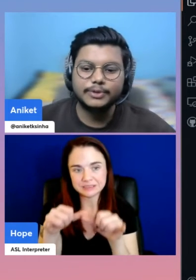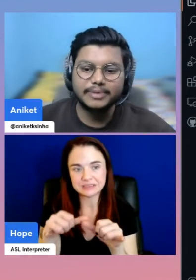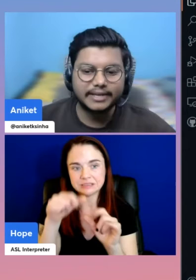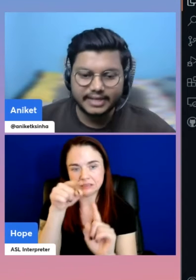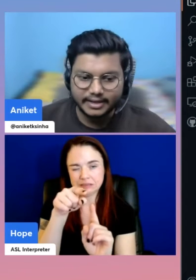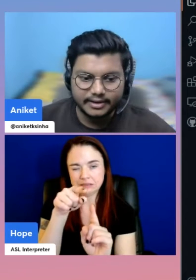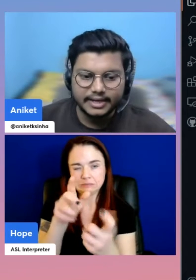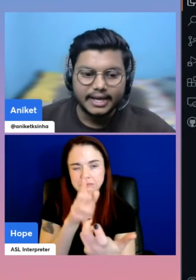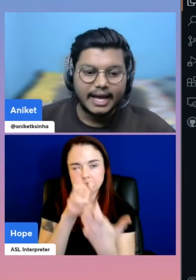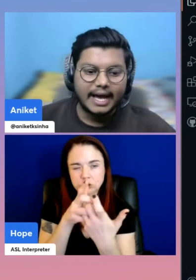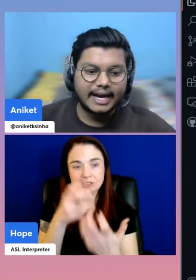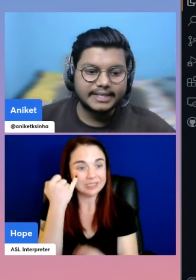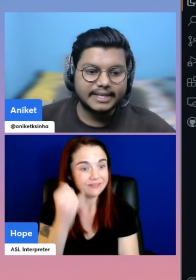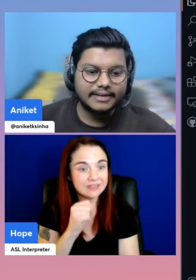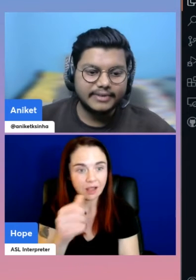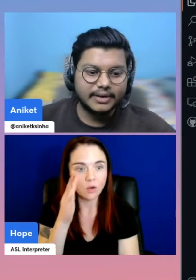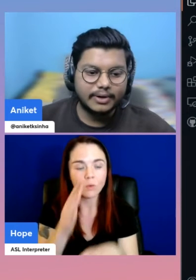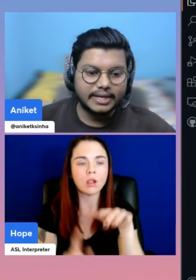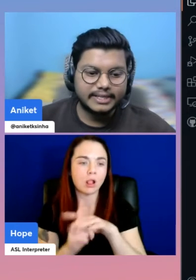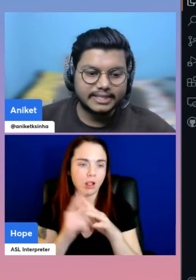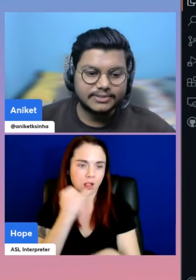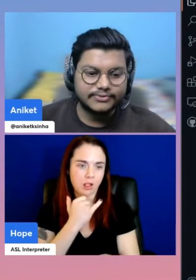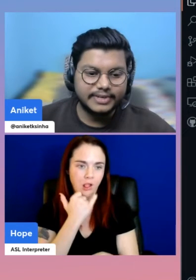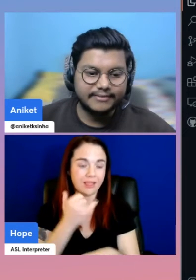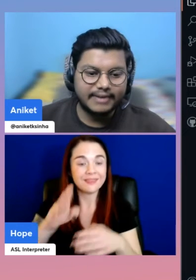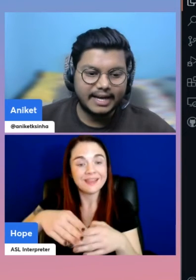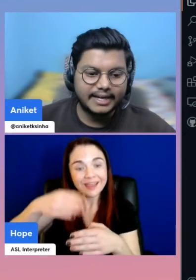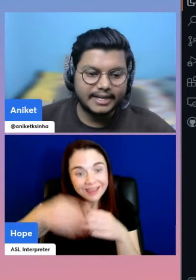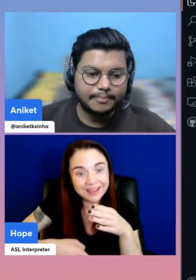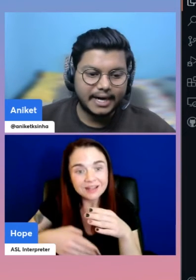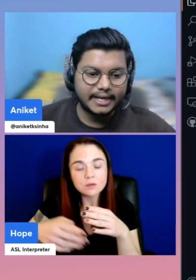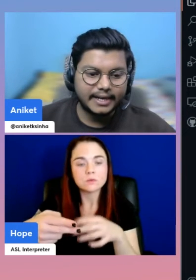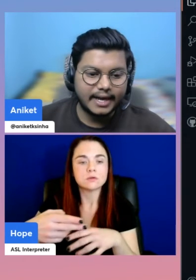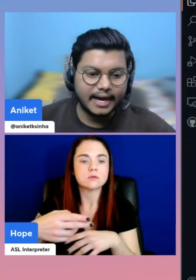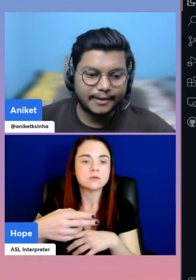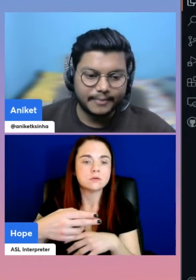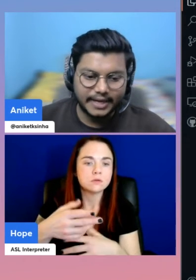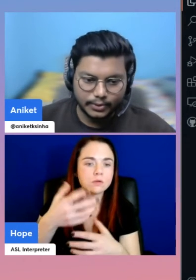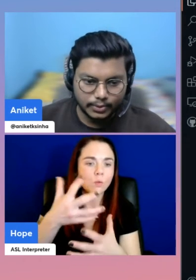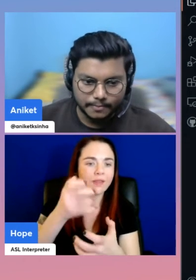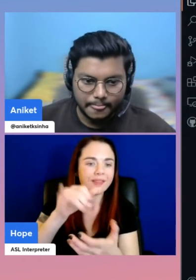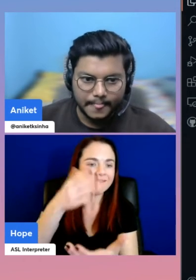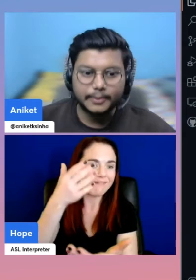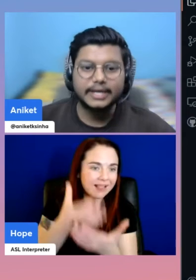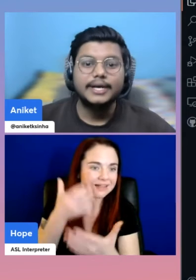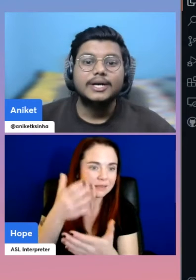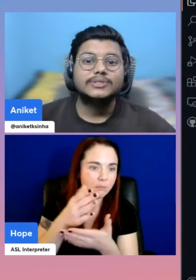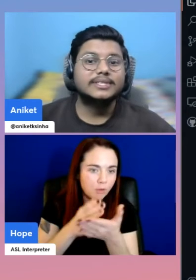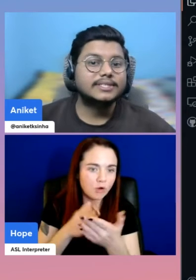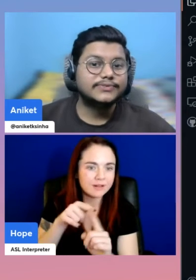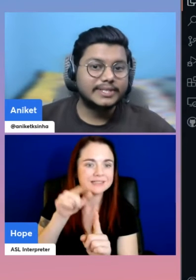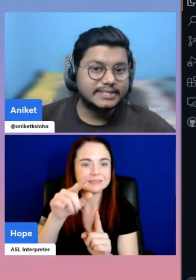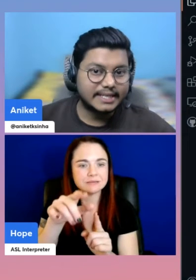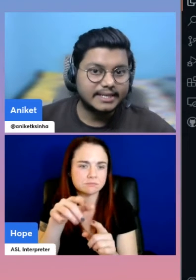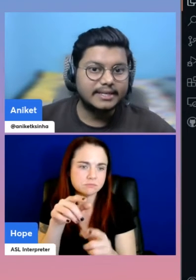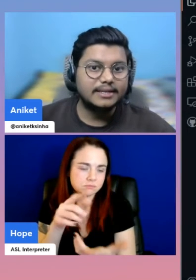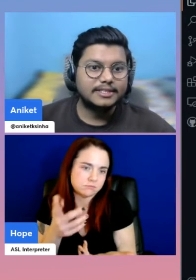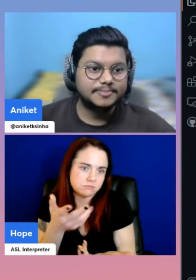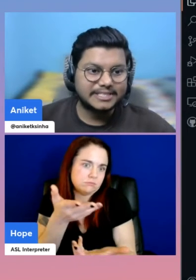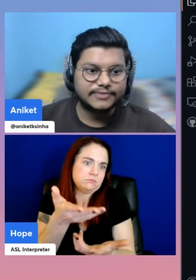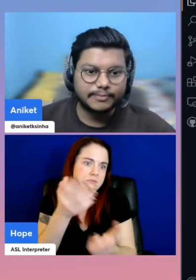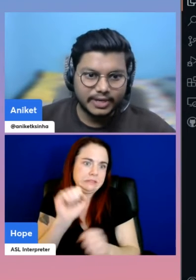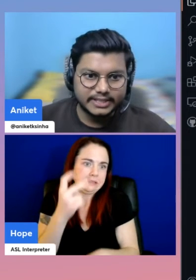then it would be giving error. And at the end, we are calling this VM validated part in our main root. Okay, so this is for a